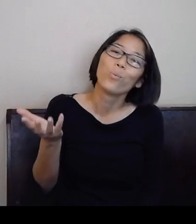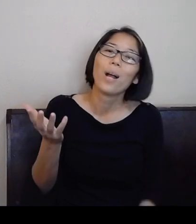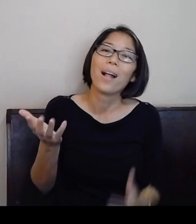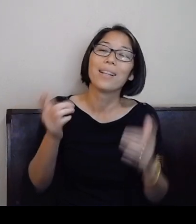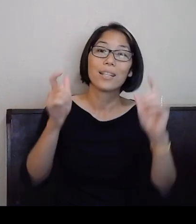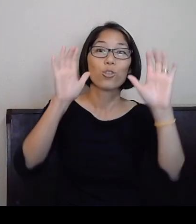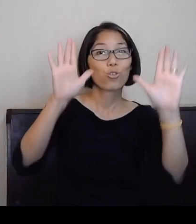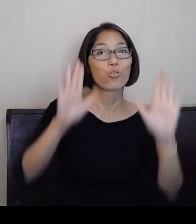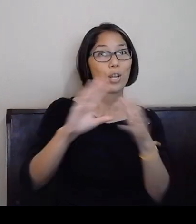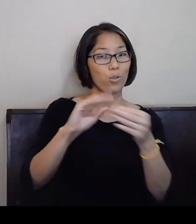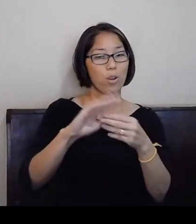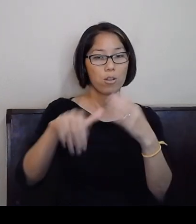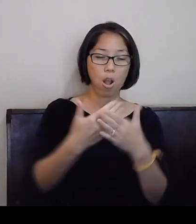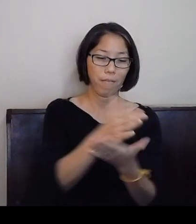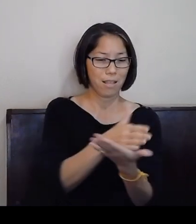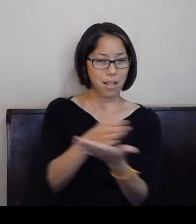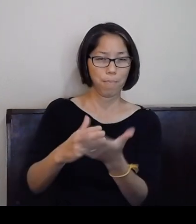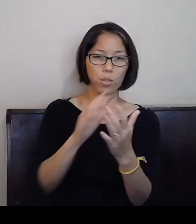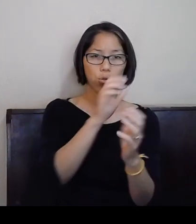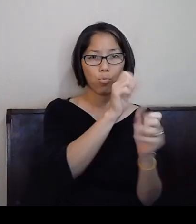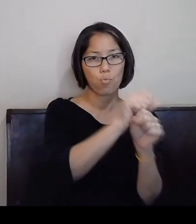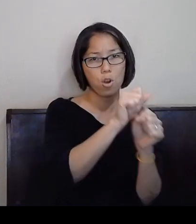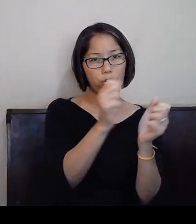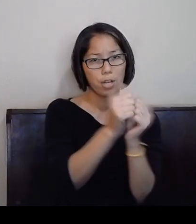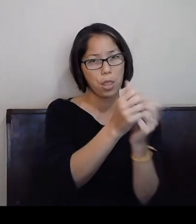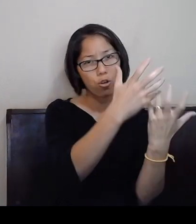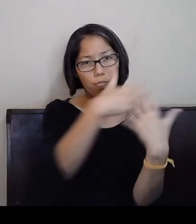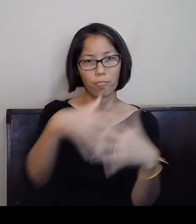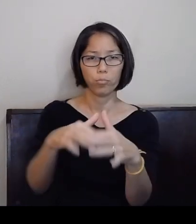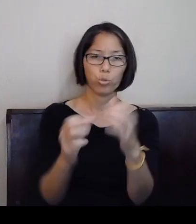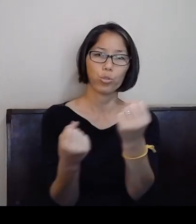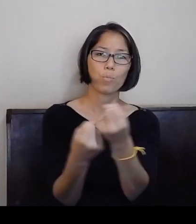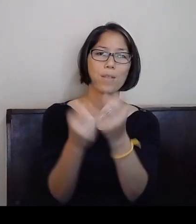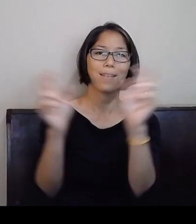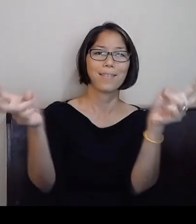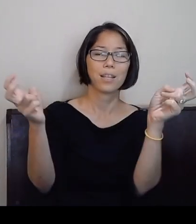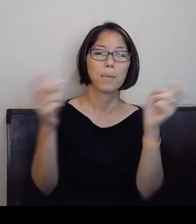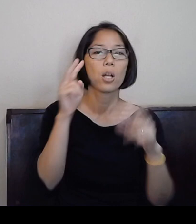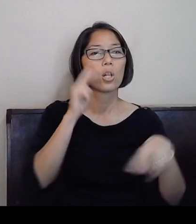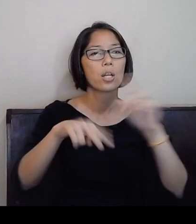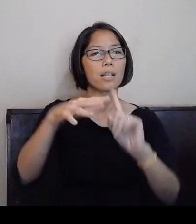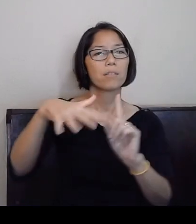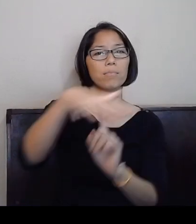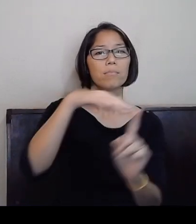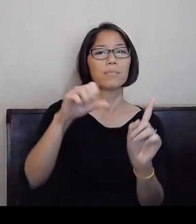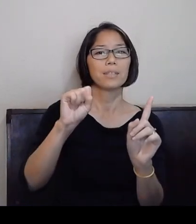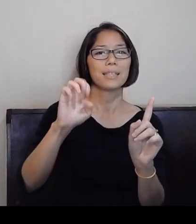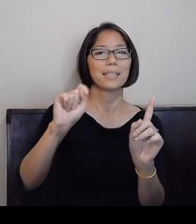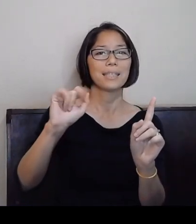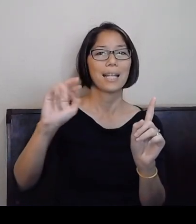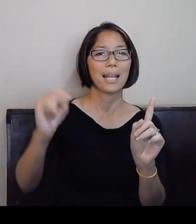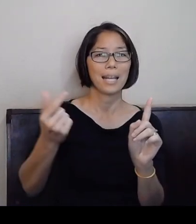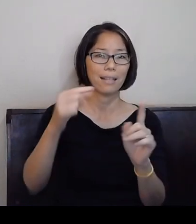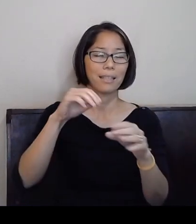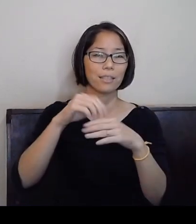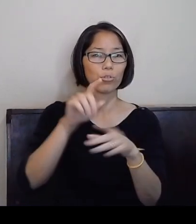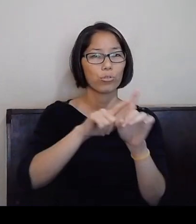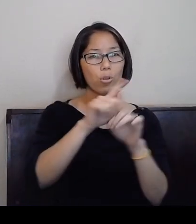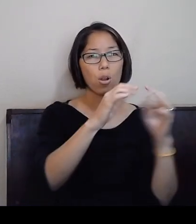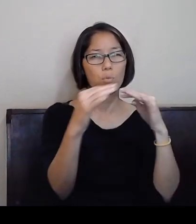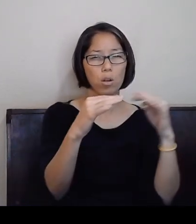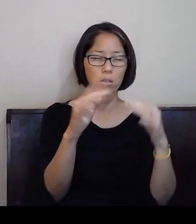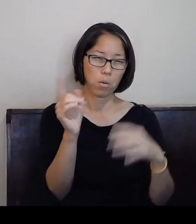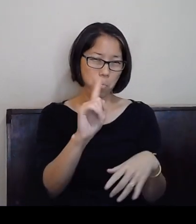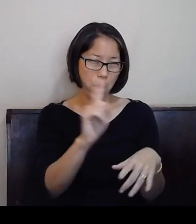Well, in a great story, all the elements work together to support the themes. Look at the settings in Star Wars, where the action takes place.